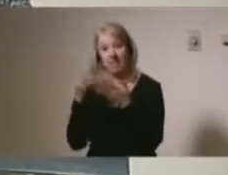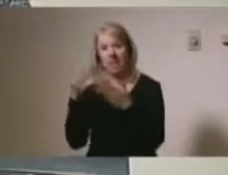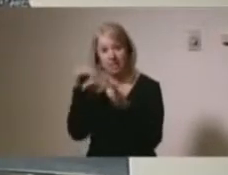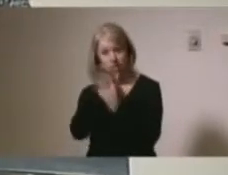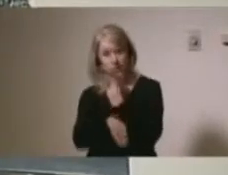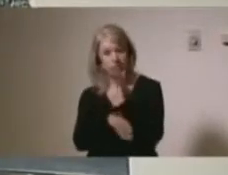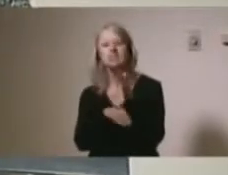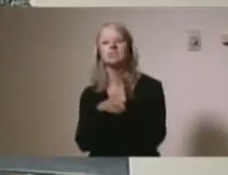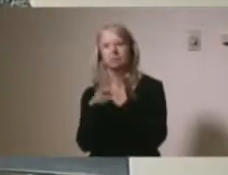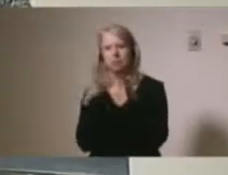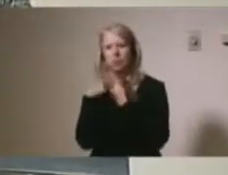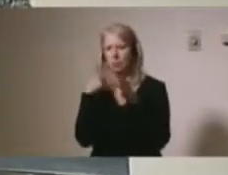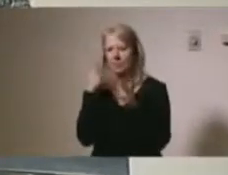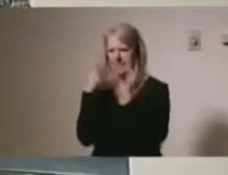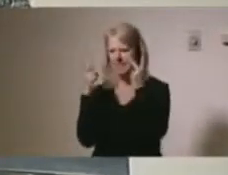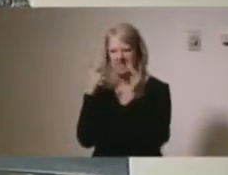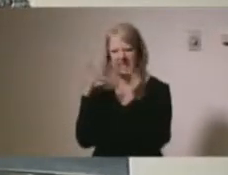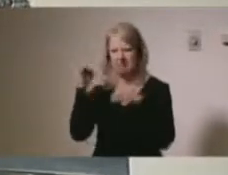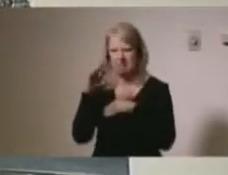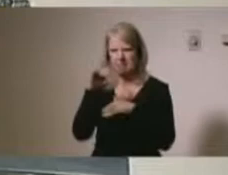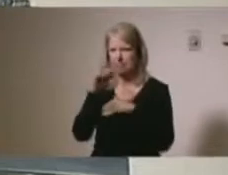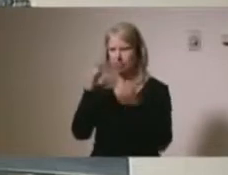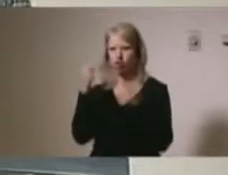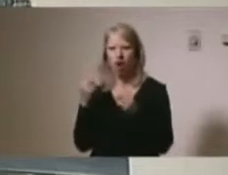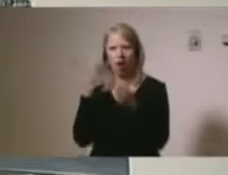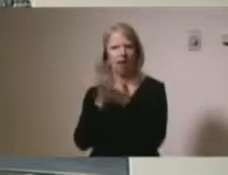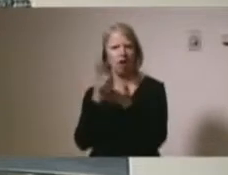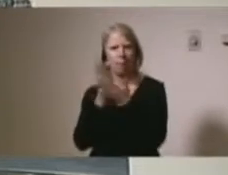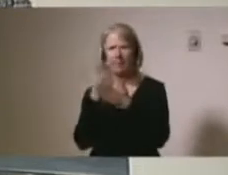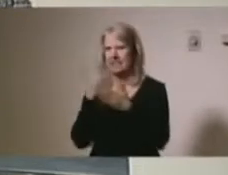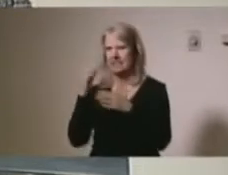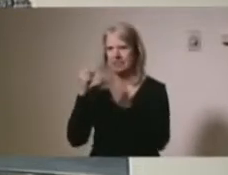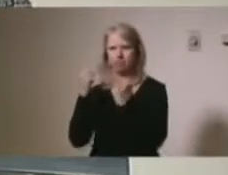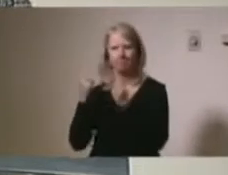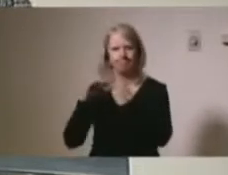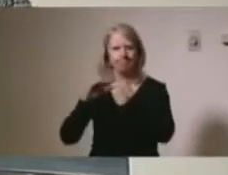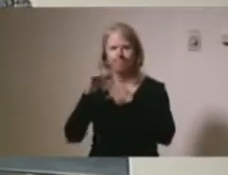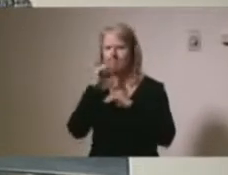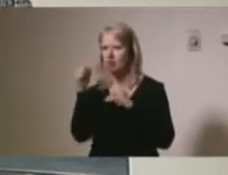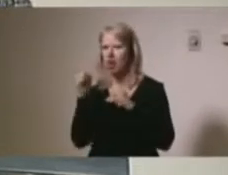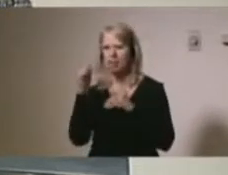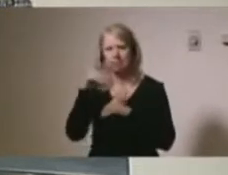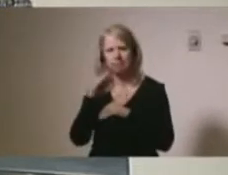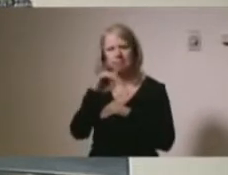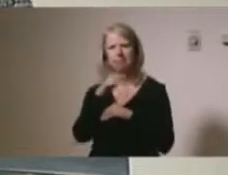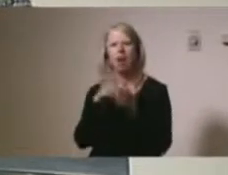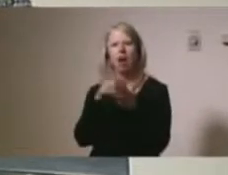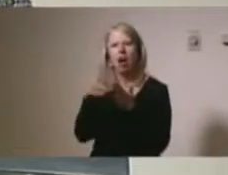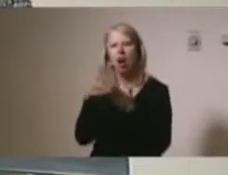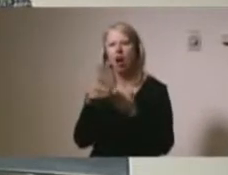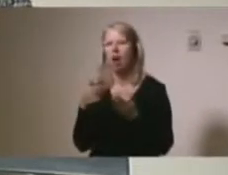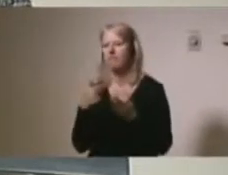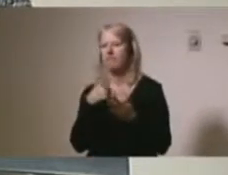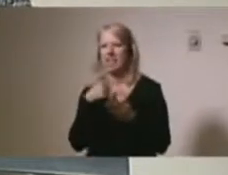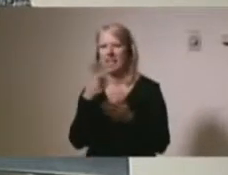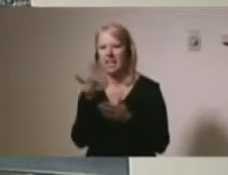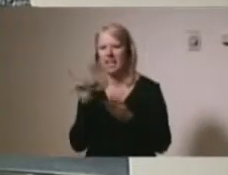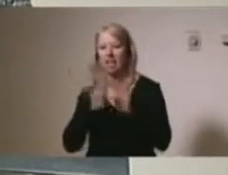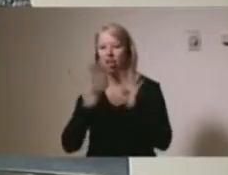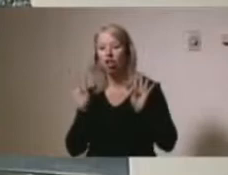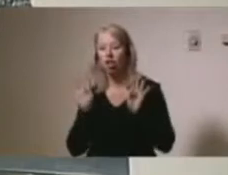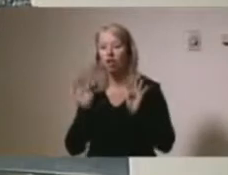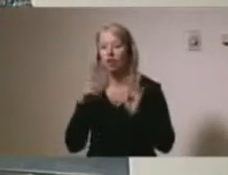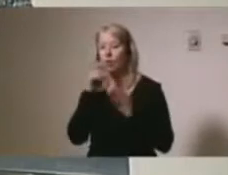in civility in our post offices. Our wicked clerks are often insulted.